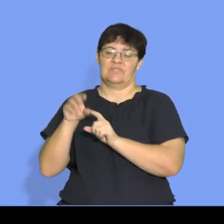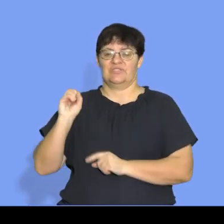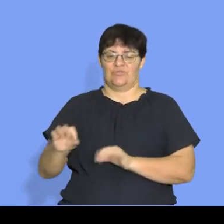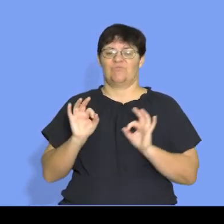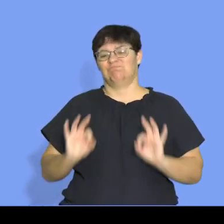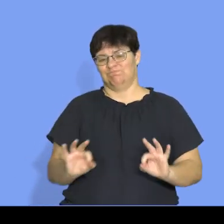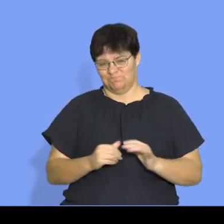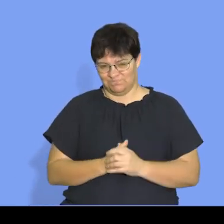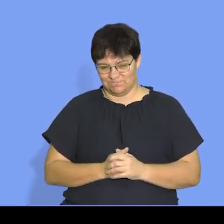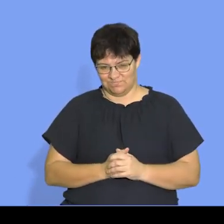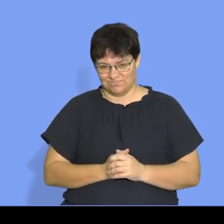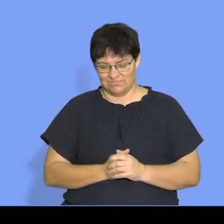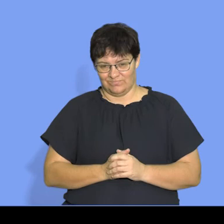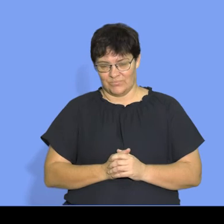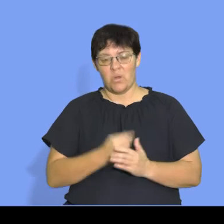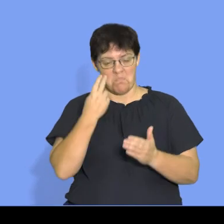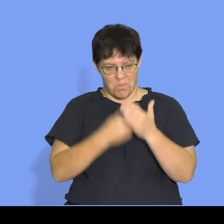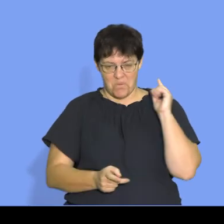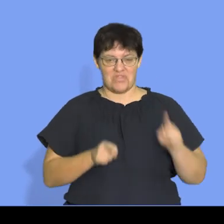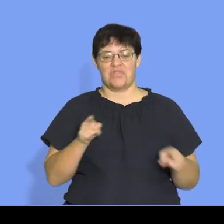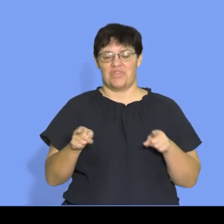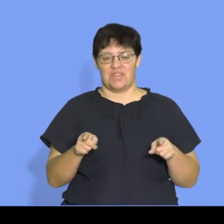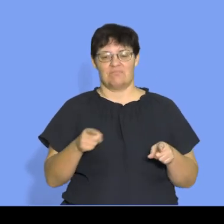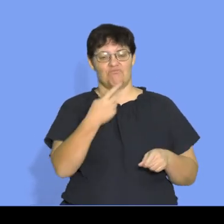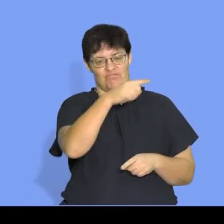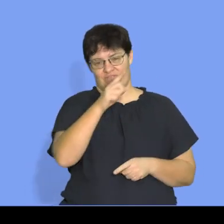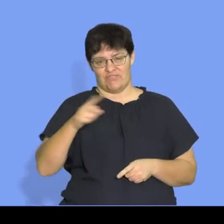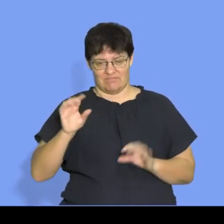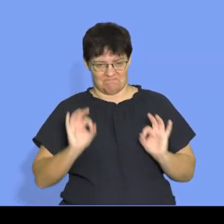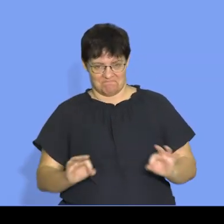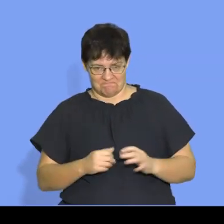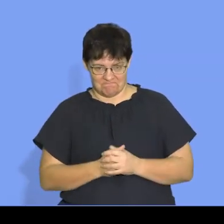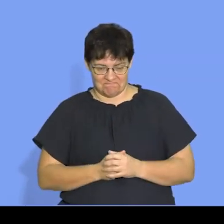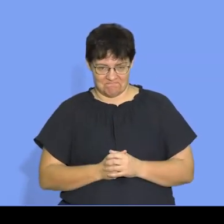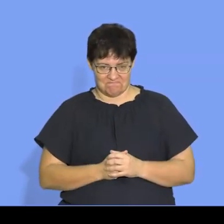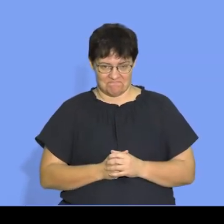be equal to 0. So both my solutions are very much correct.